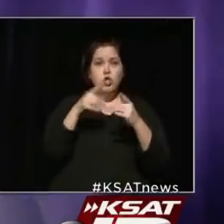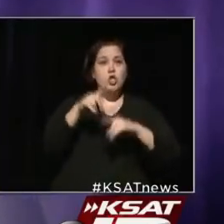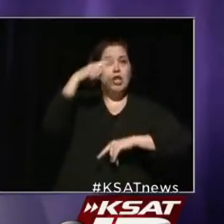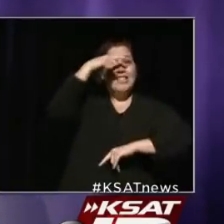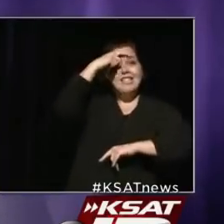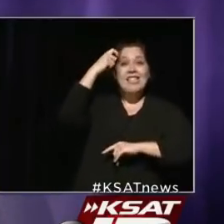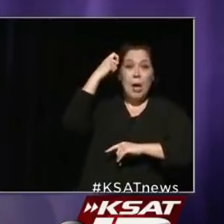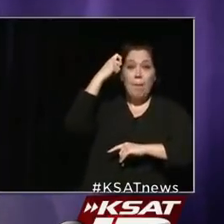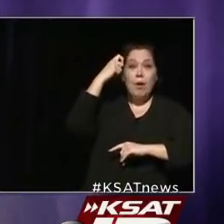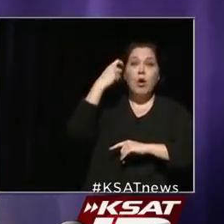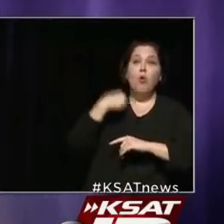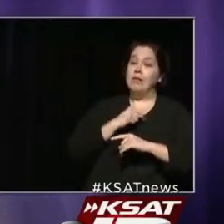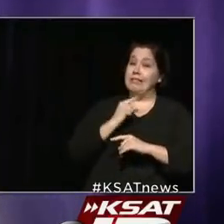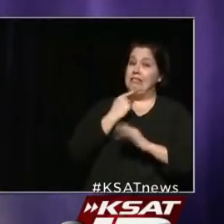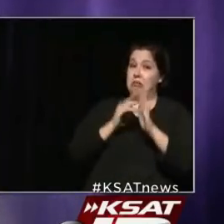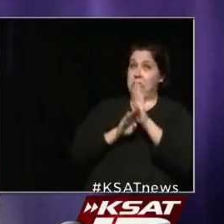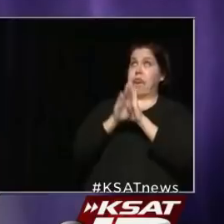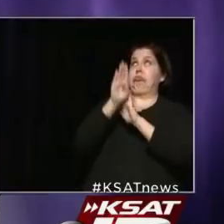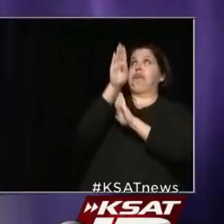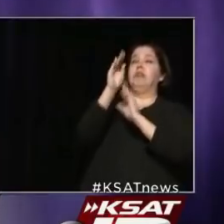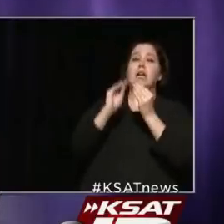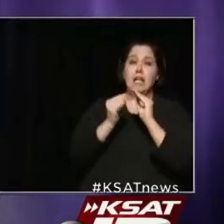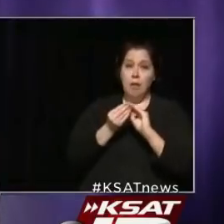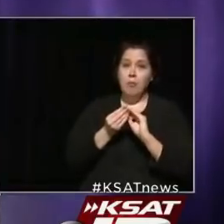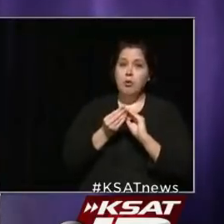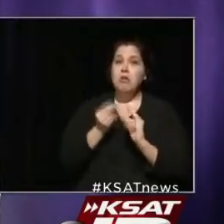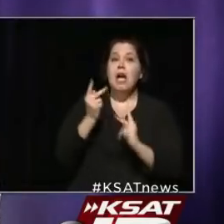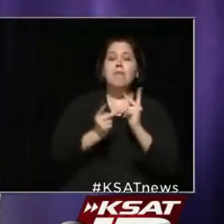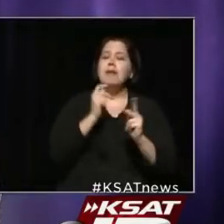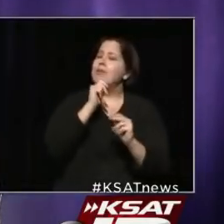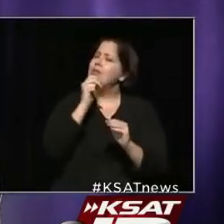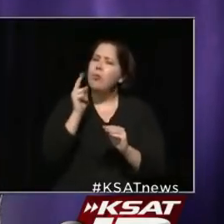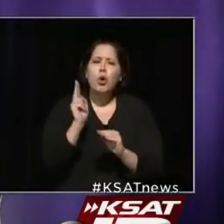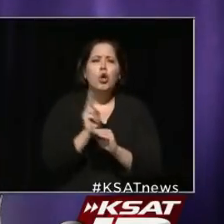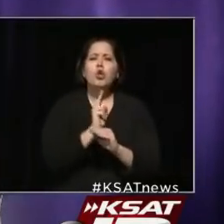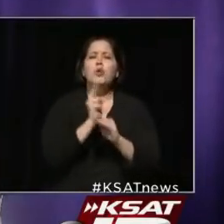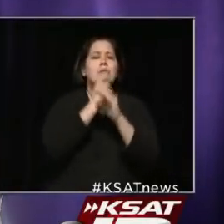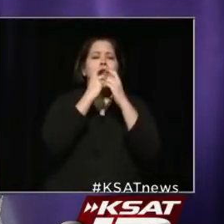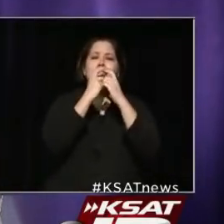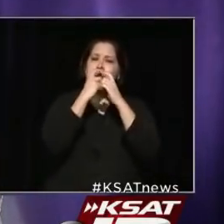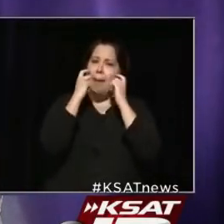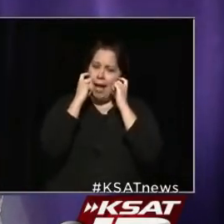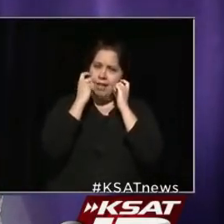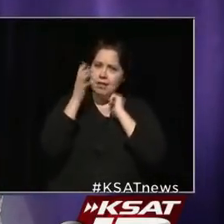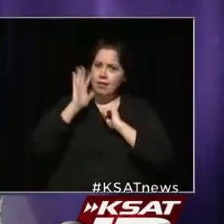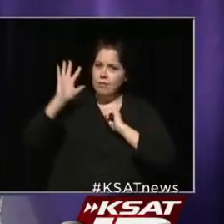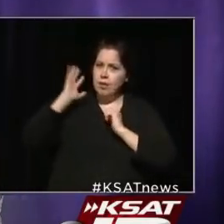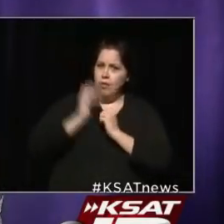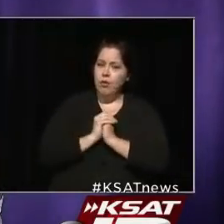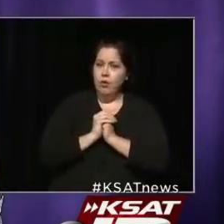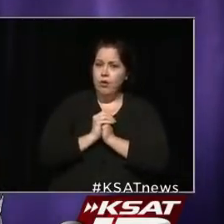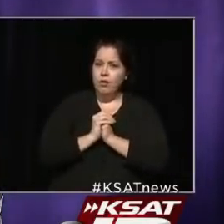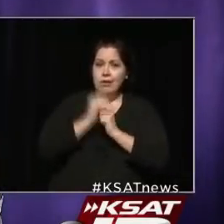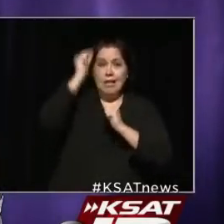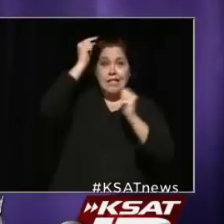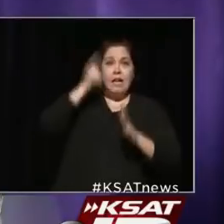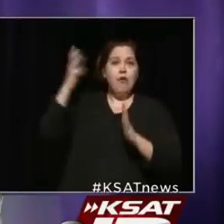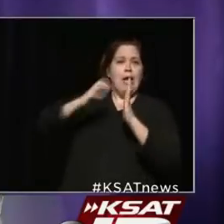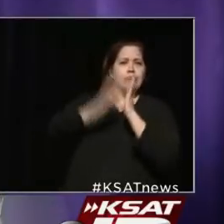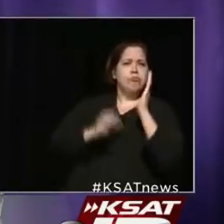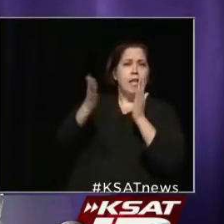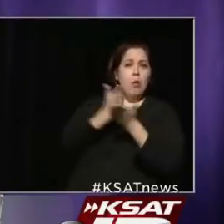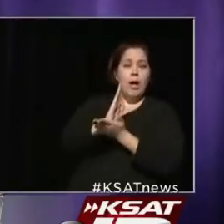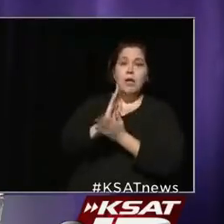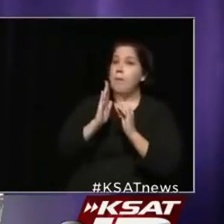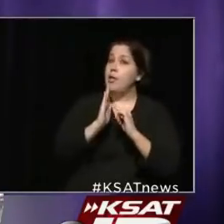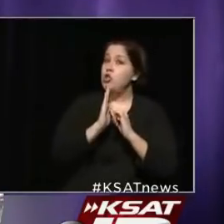we got in serious trouble. And of course, people were not wearing face masks then because the governor had taken it away. But just to show you